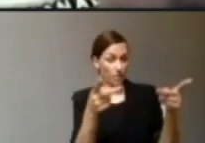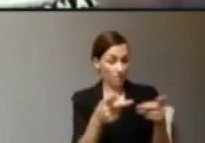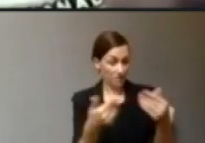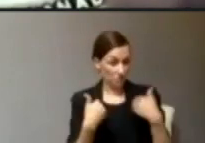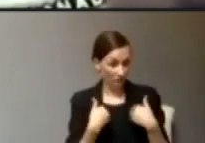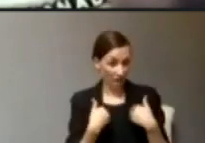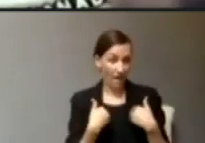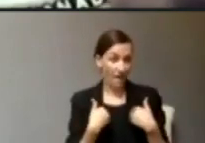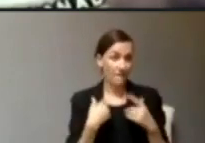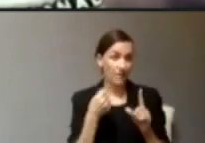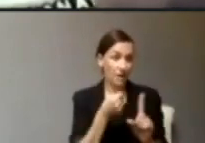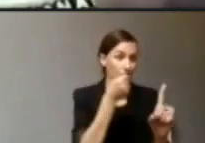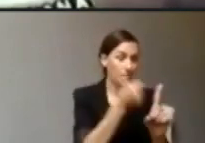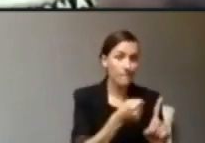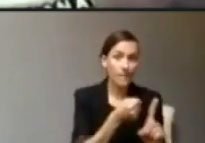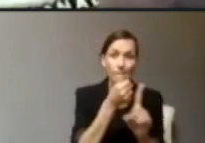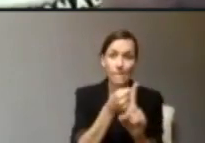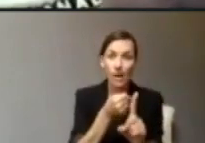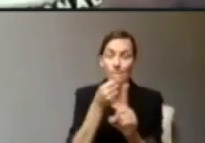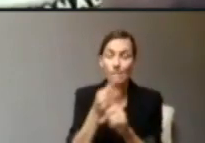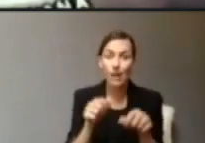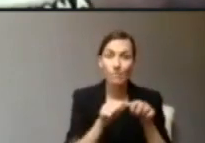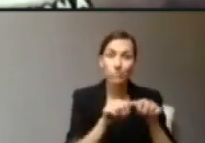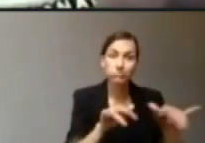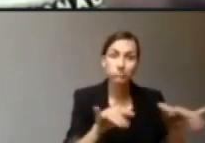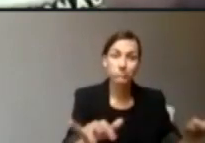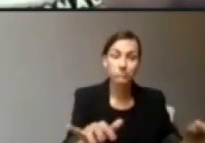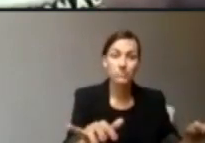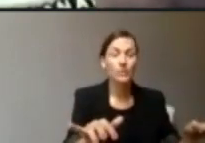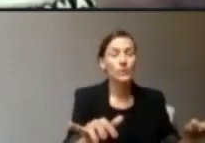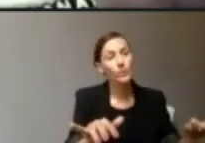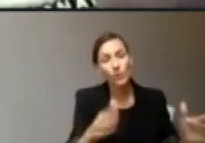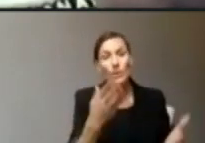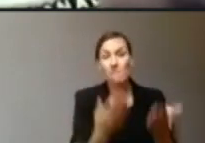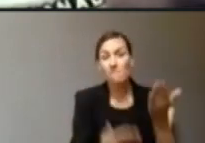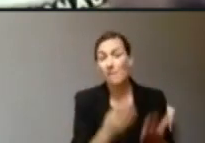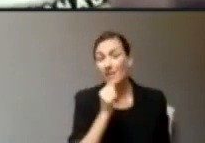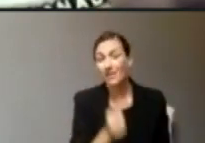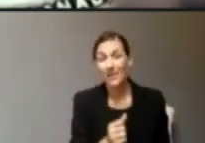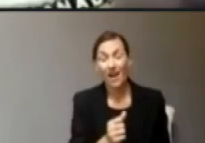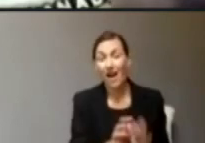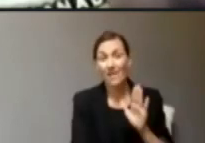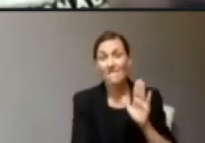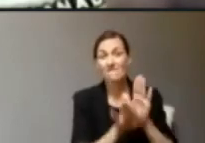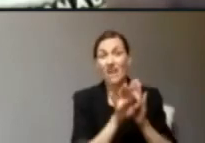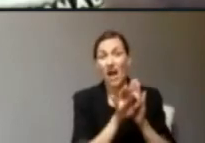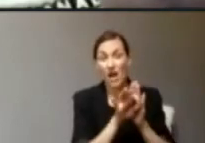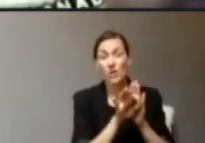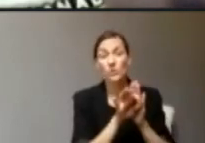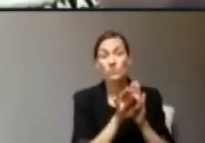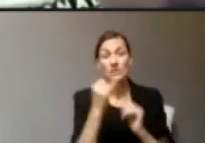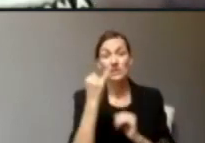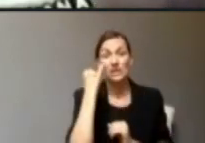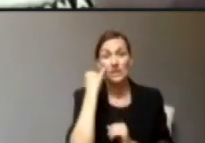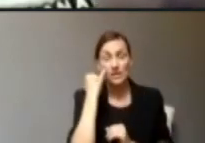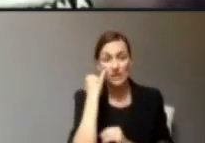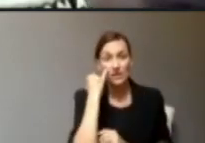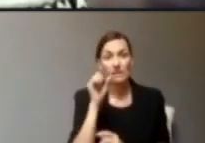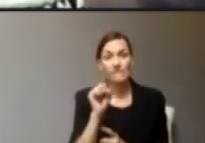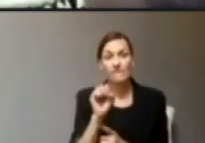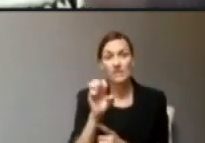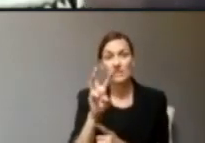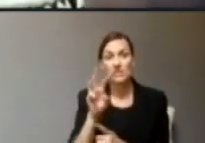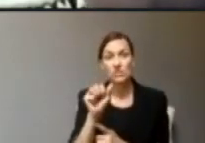hotspot or an outbreak, it may not be detected when it's diluted by the sewage